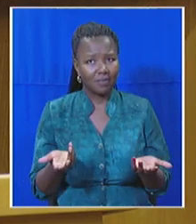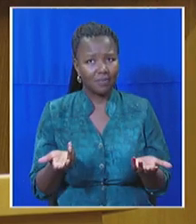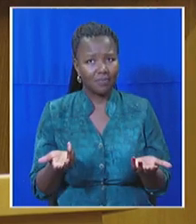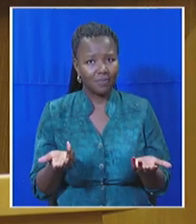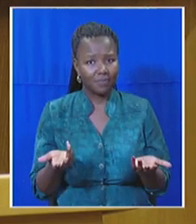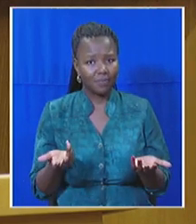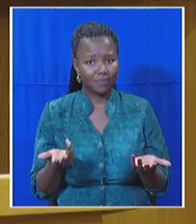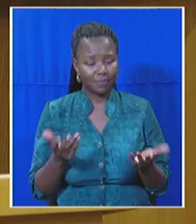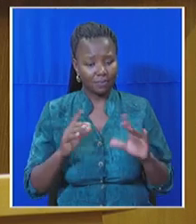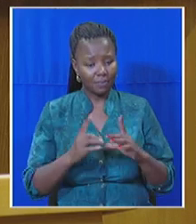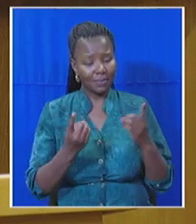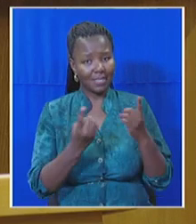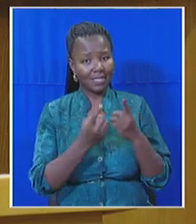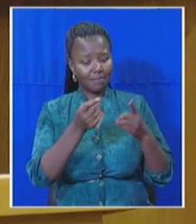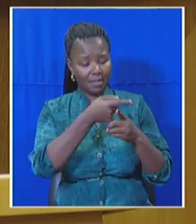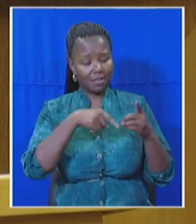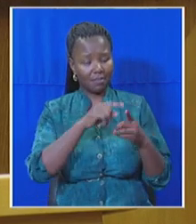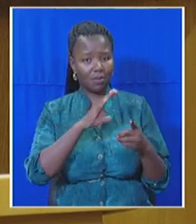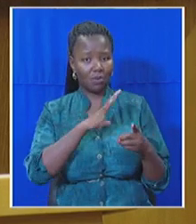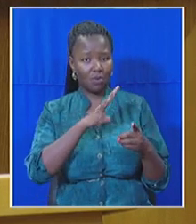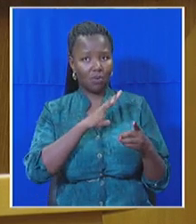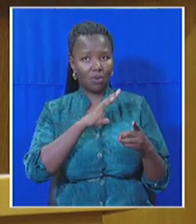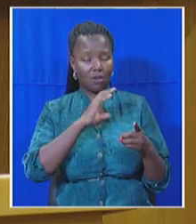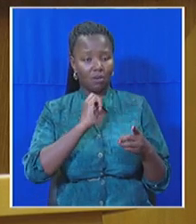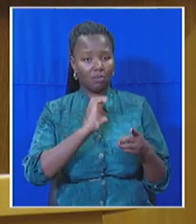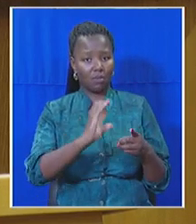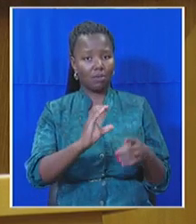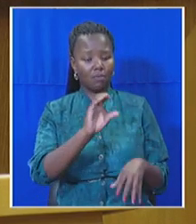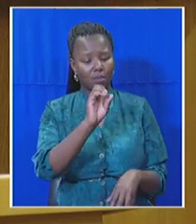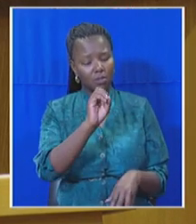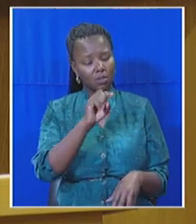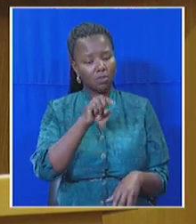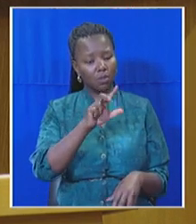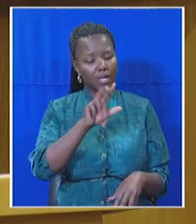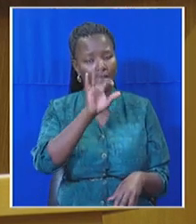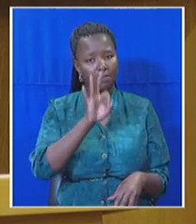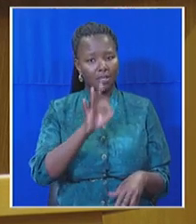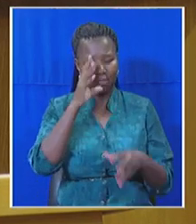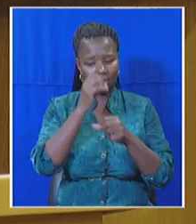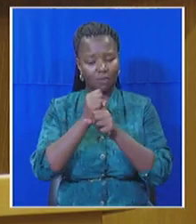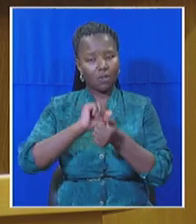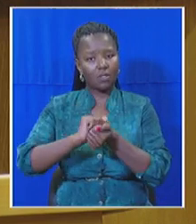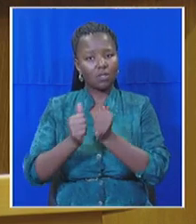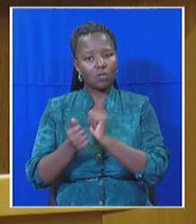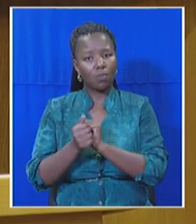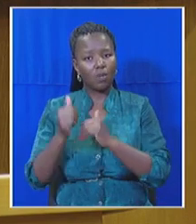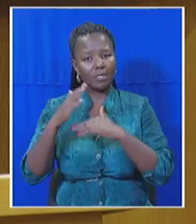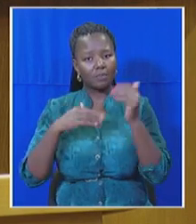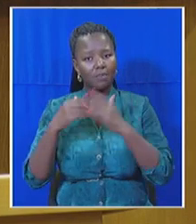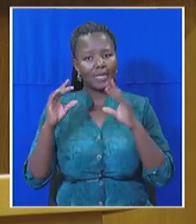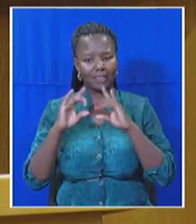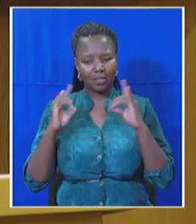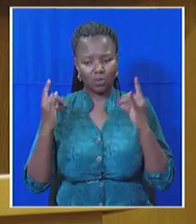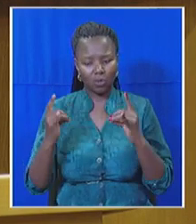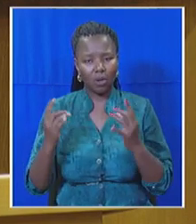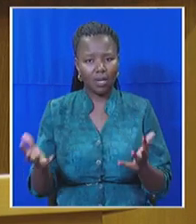This department put aside only 0.8% of its budget for sports infrastructure development.